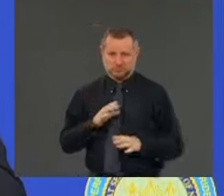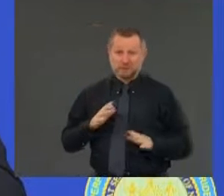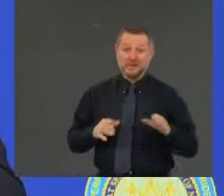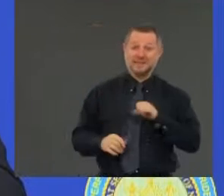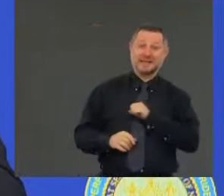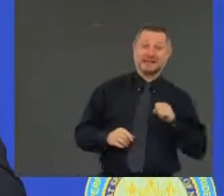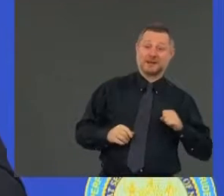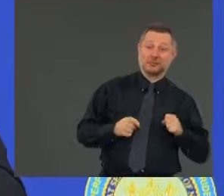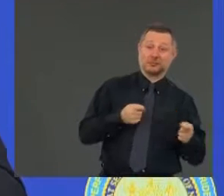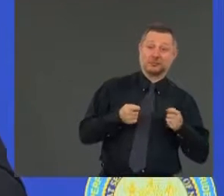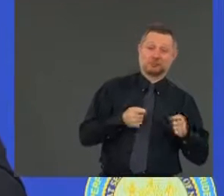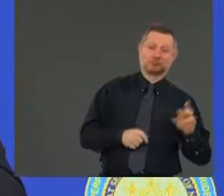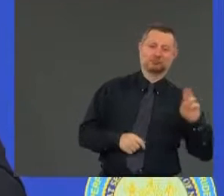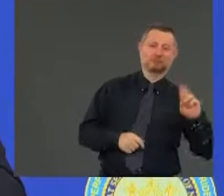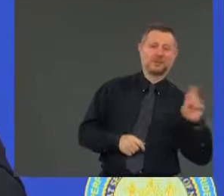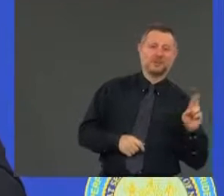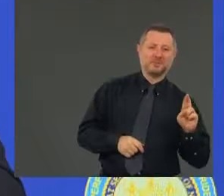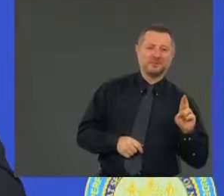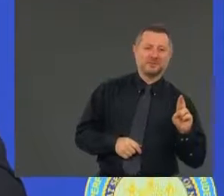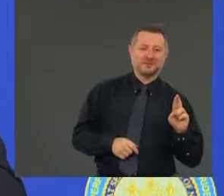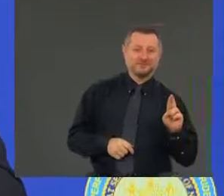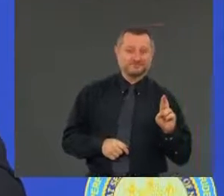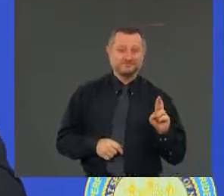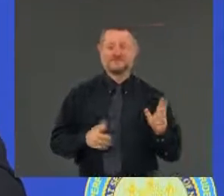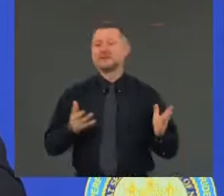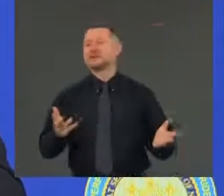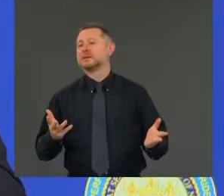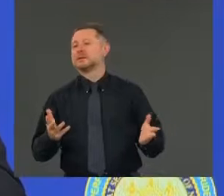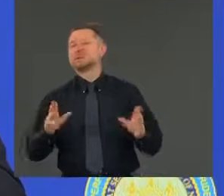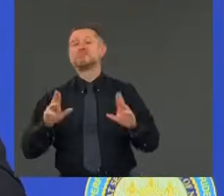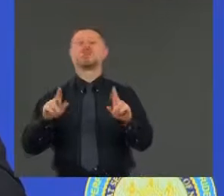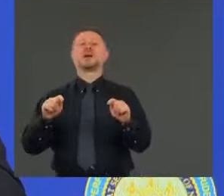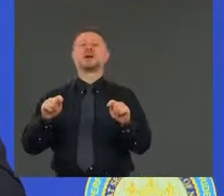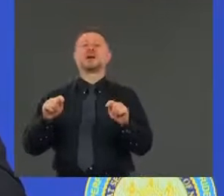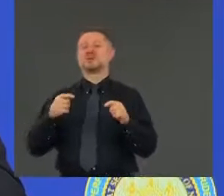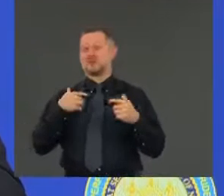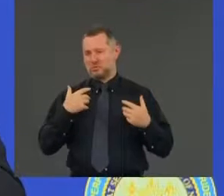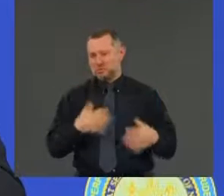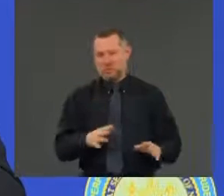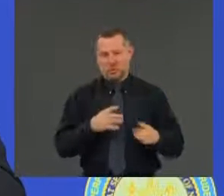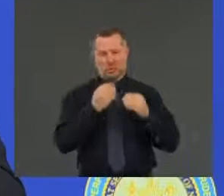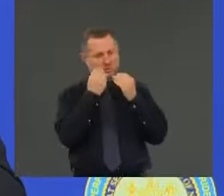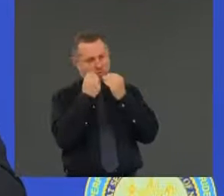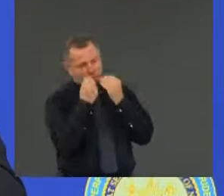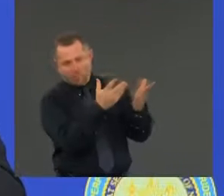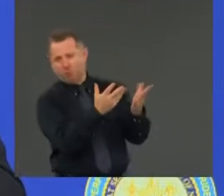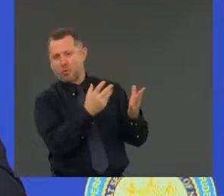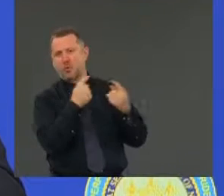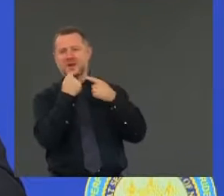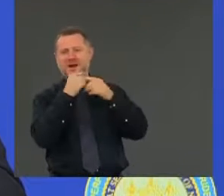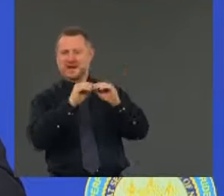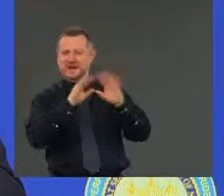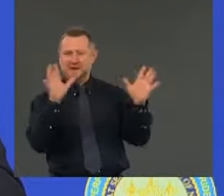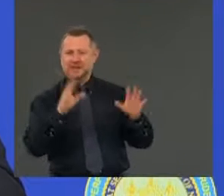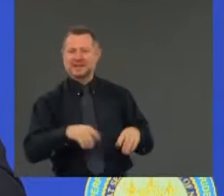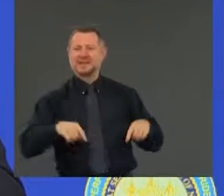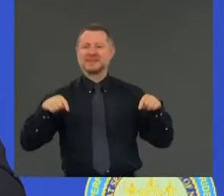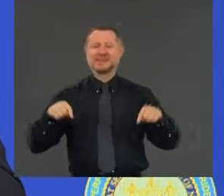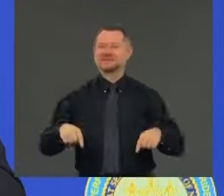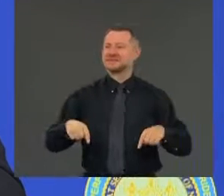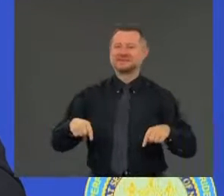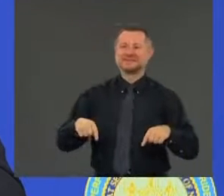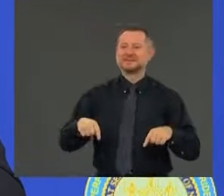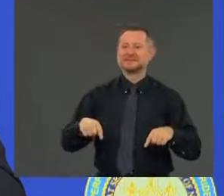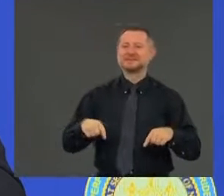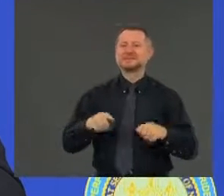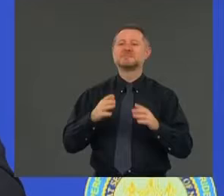by Republicans. But I've said to them very clearly, this is a situation